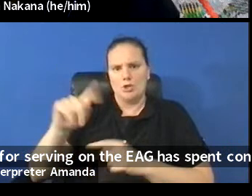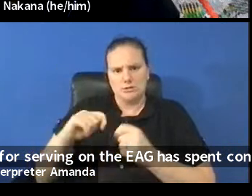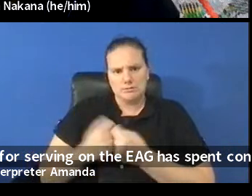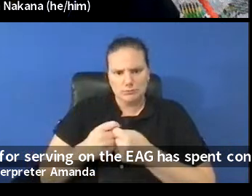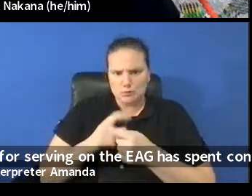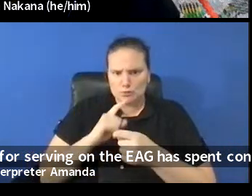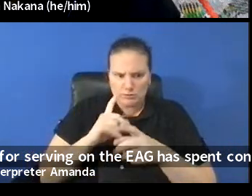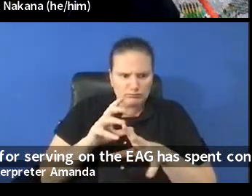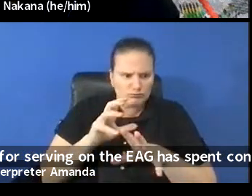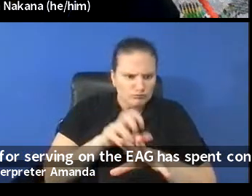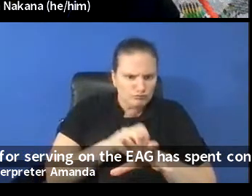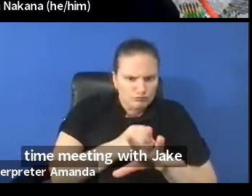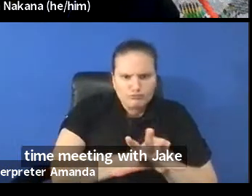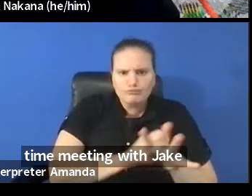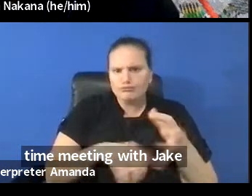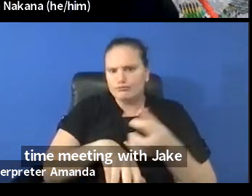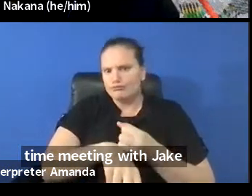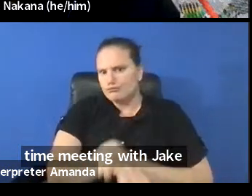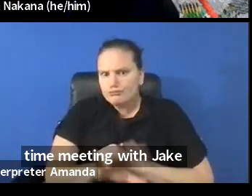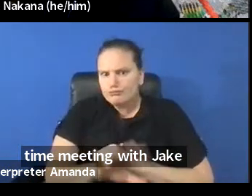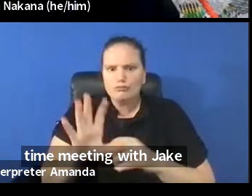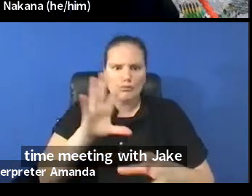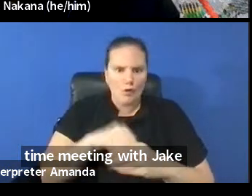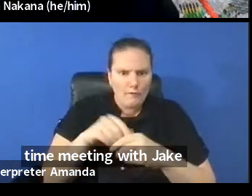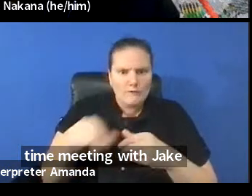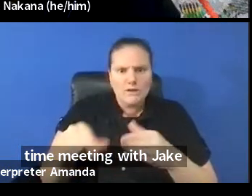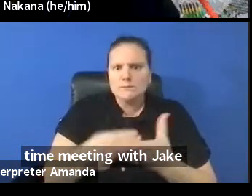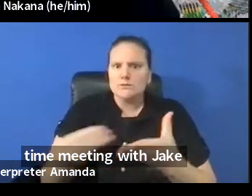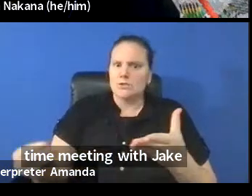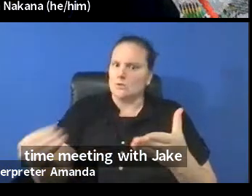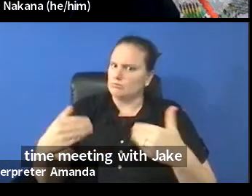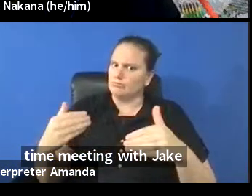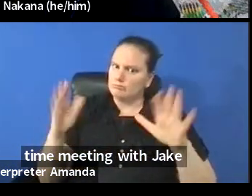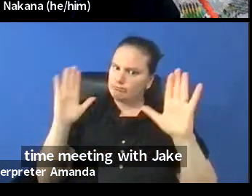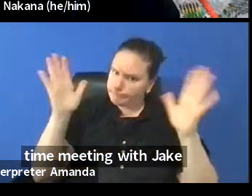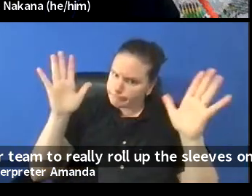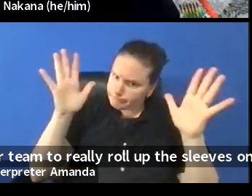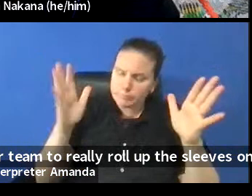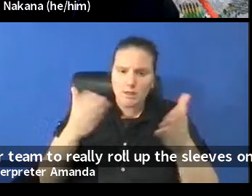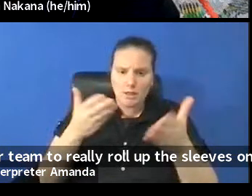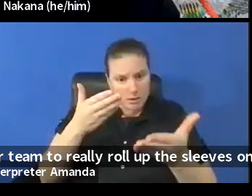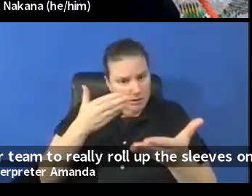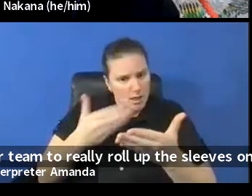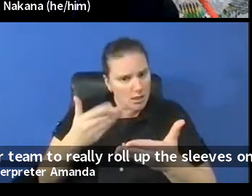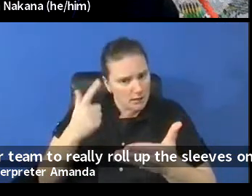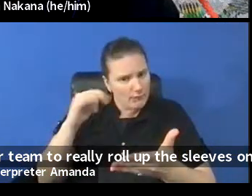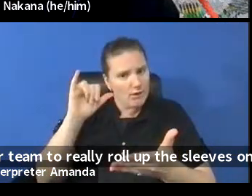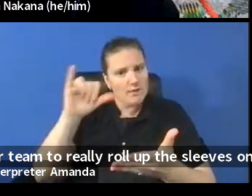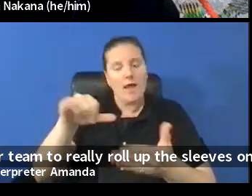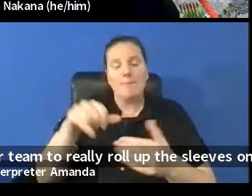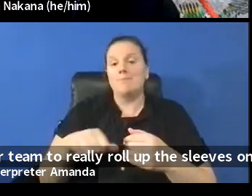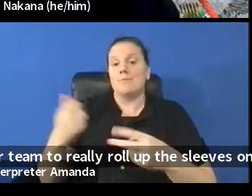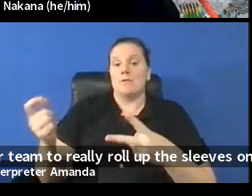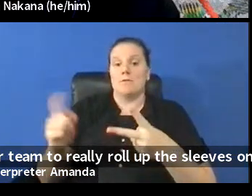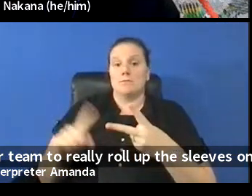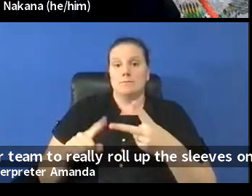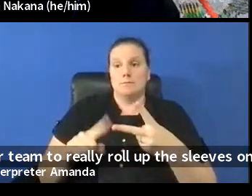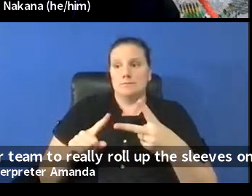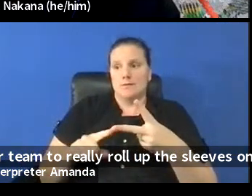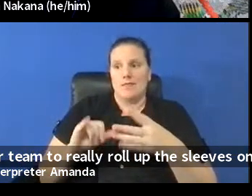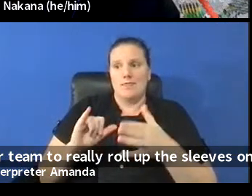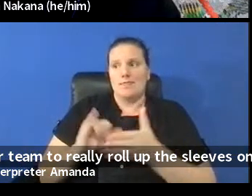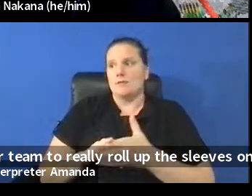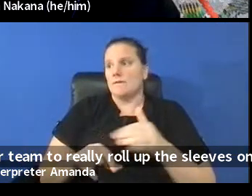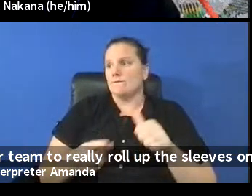sleeves on this material. So big shout out and thanks to that end. The other piece is, that's the first